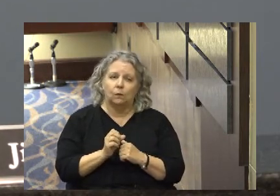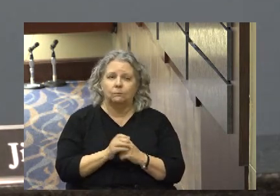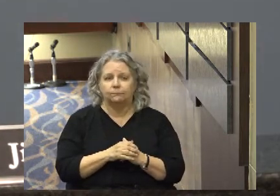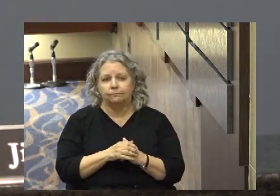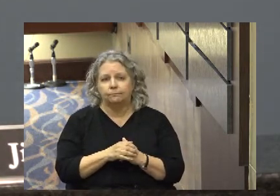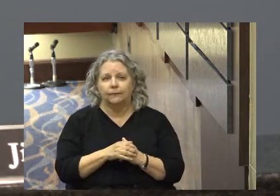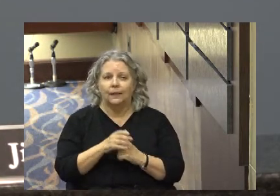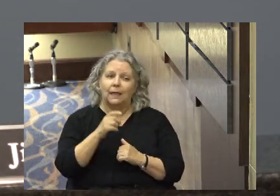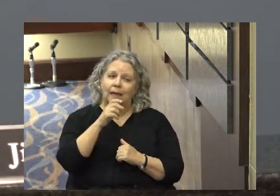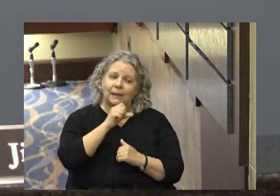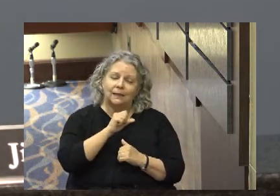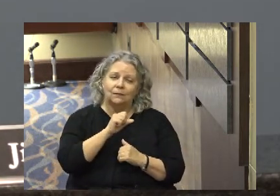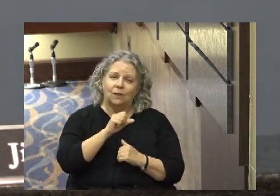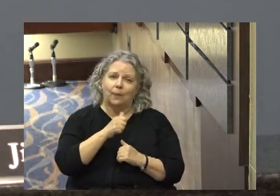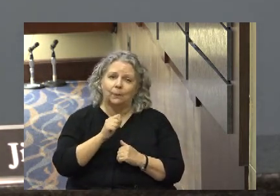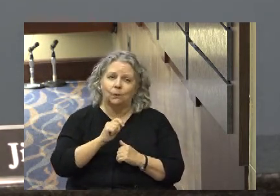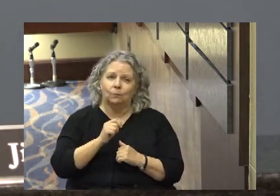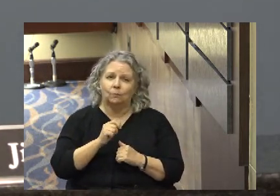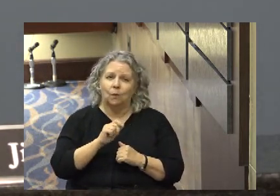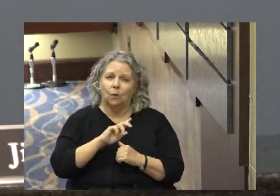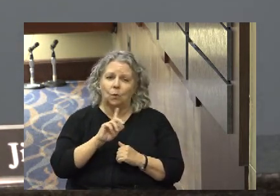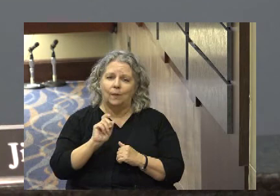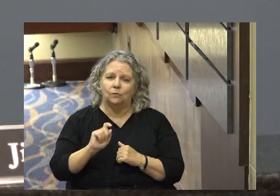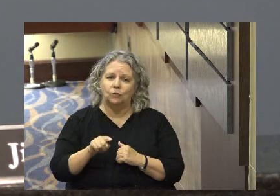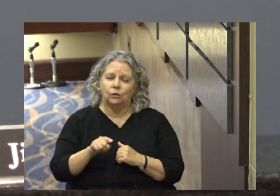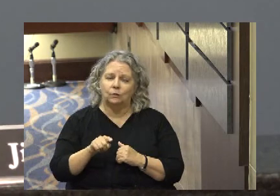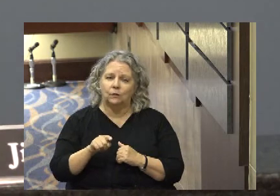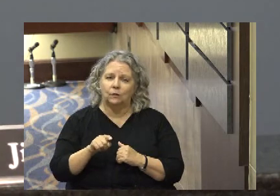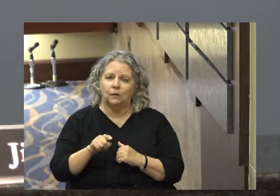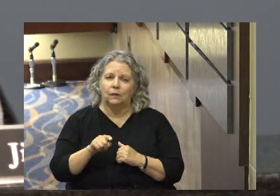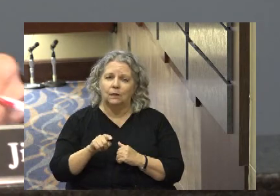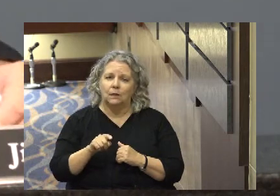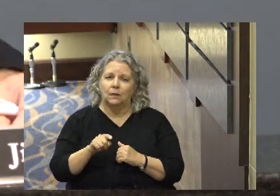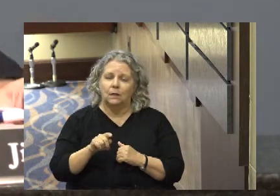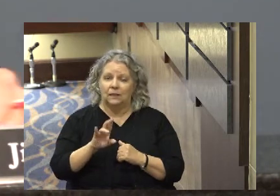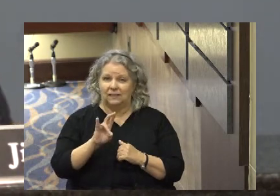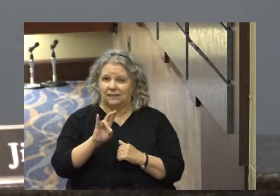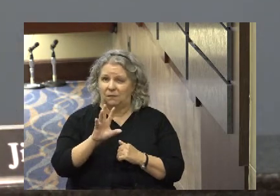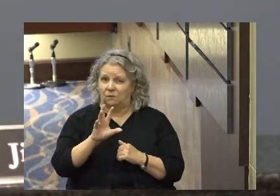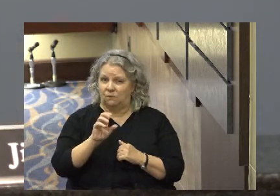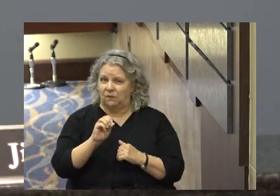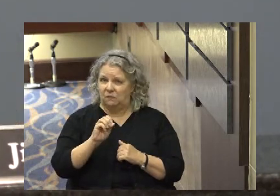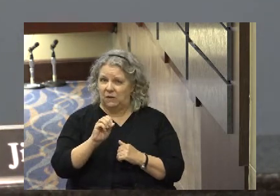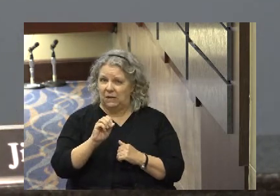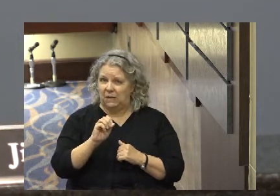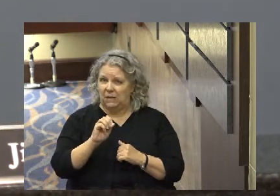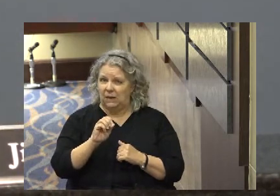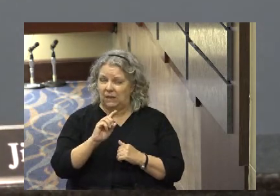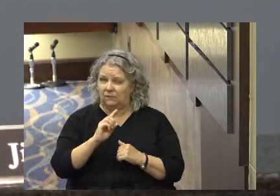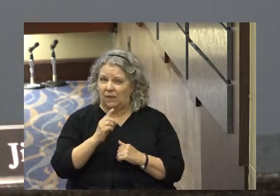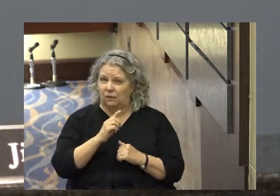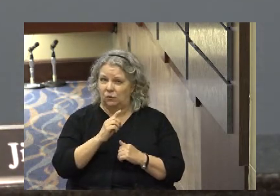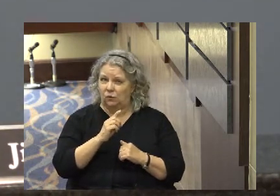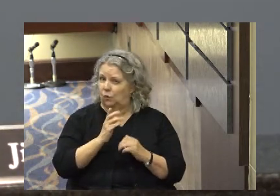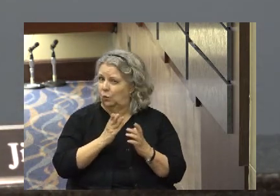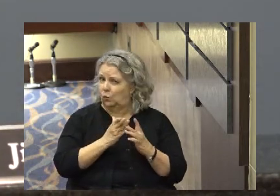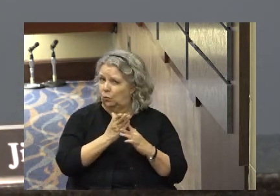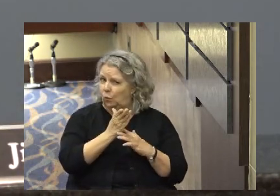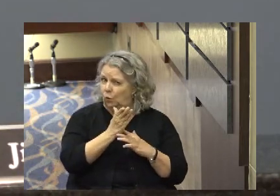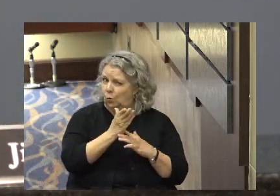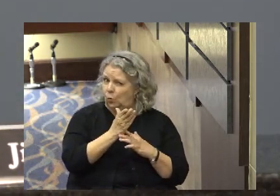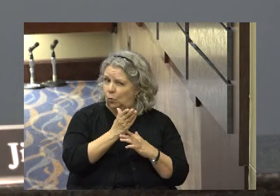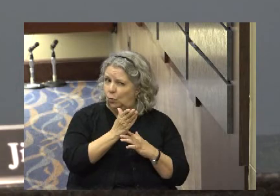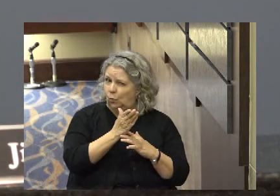I guess the other question I had, the 750, is that just meant to get us through the, is that